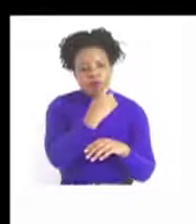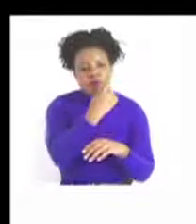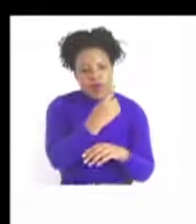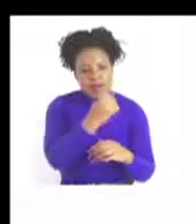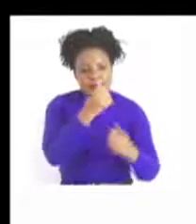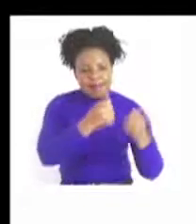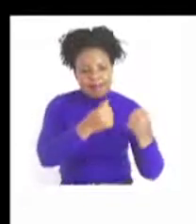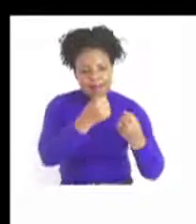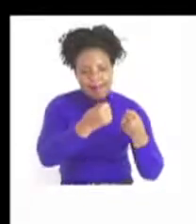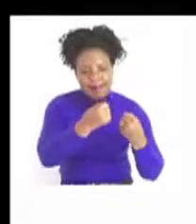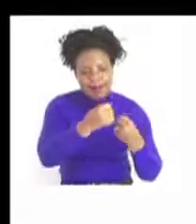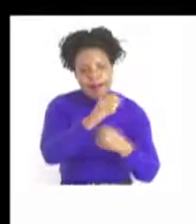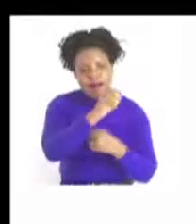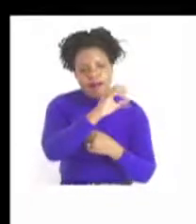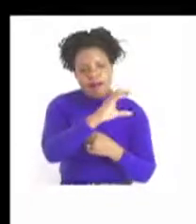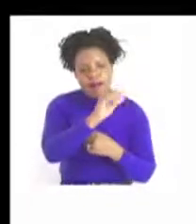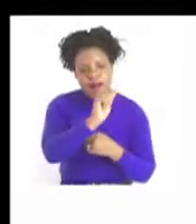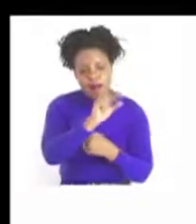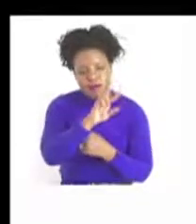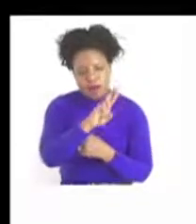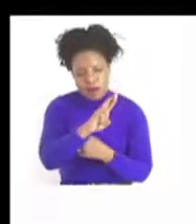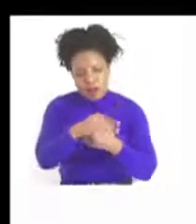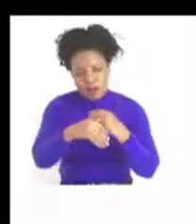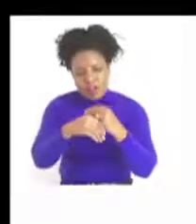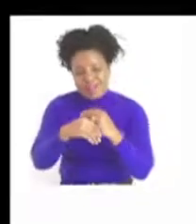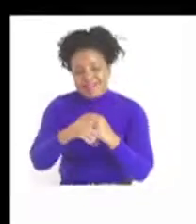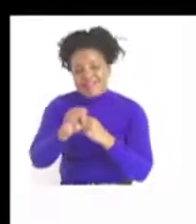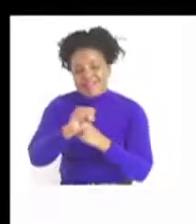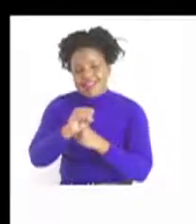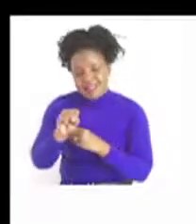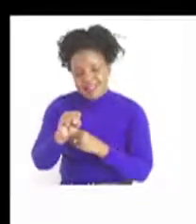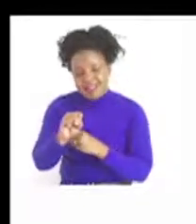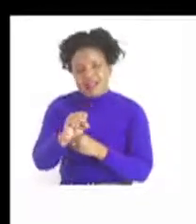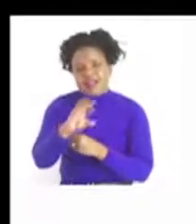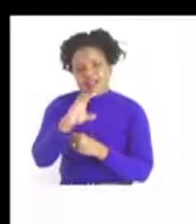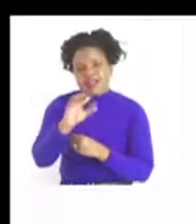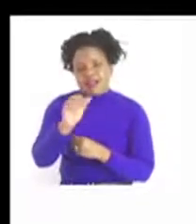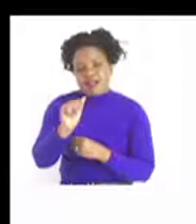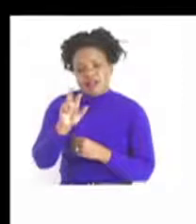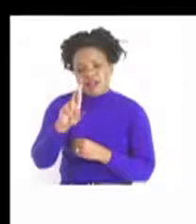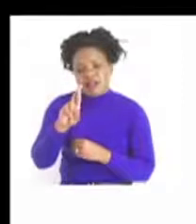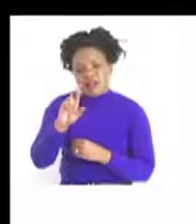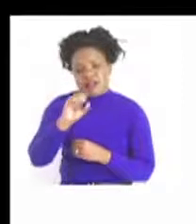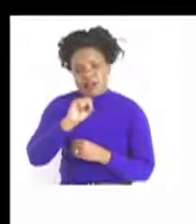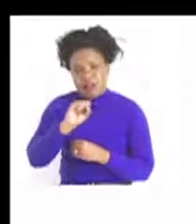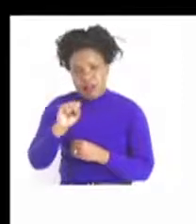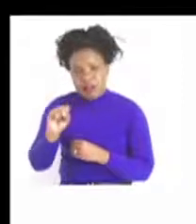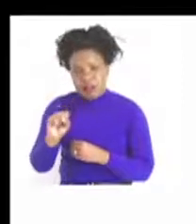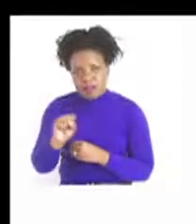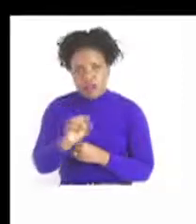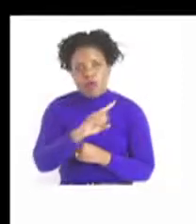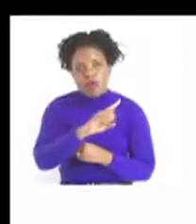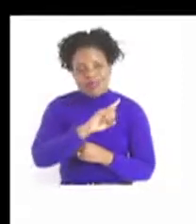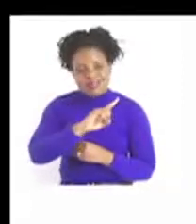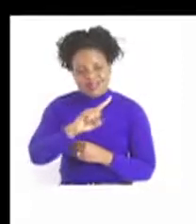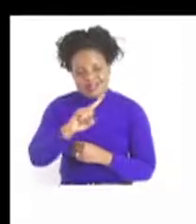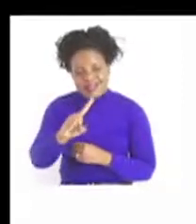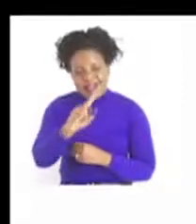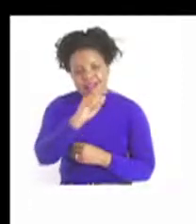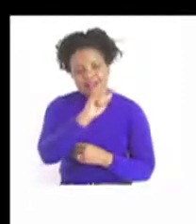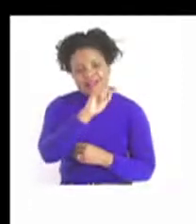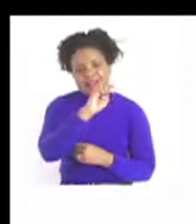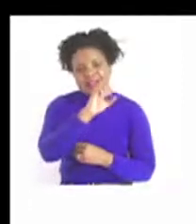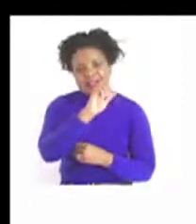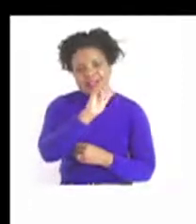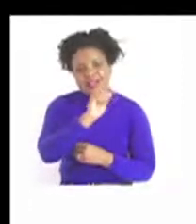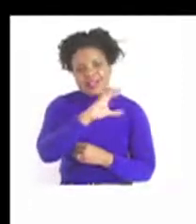apple, 4 apples, one teacher, 5 teachers, one road, 3 roads.